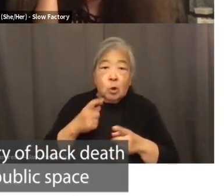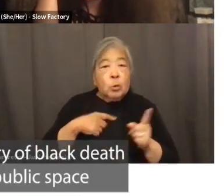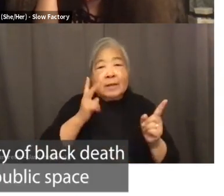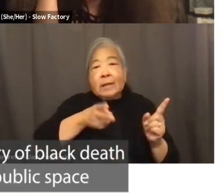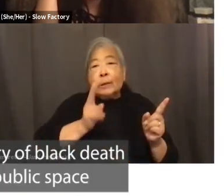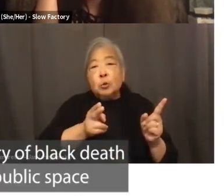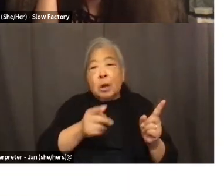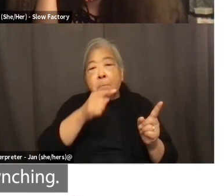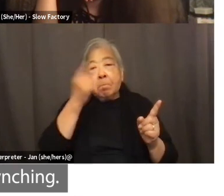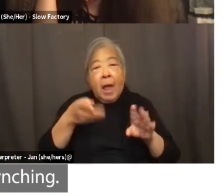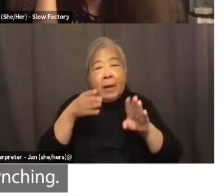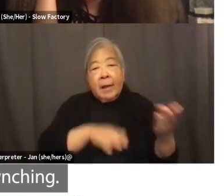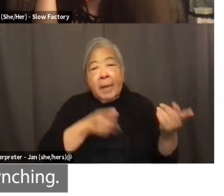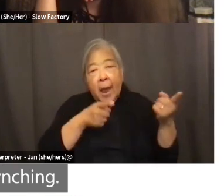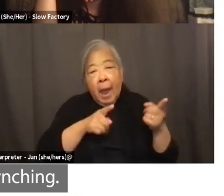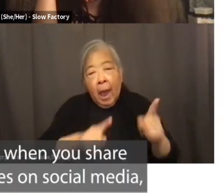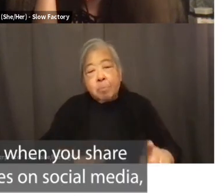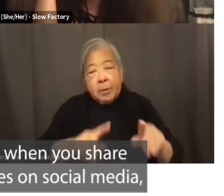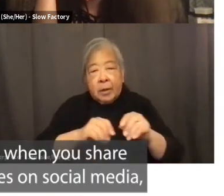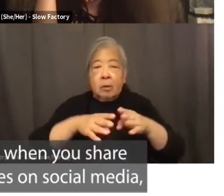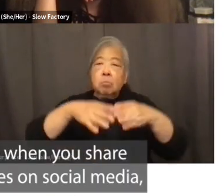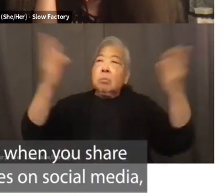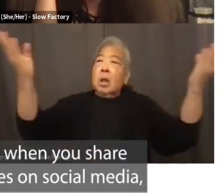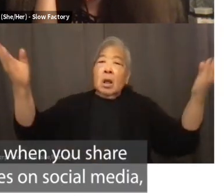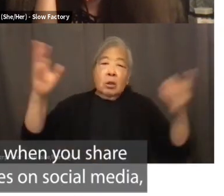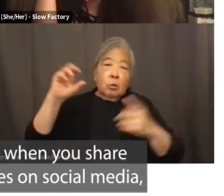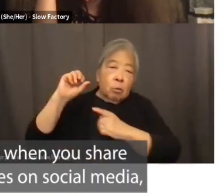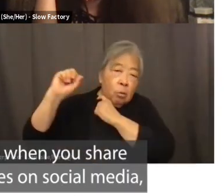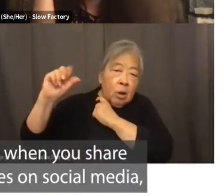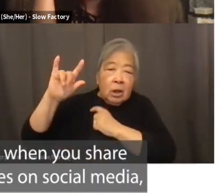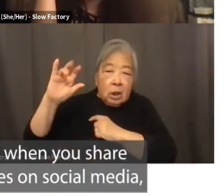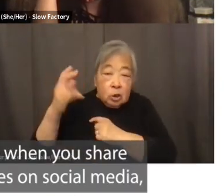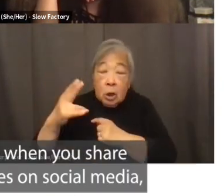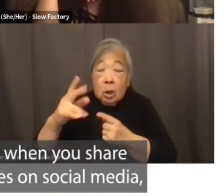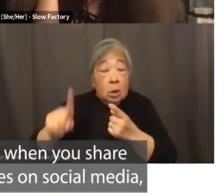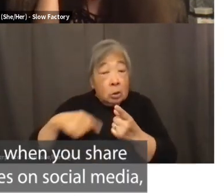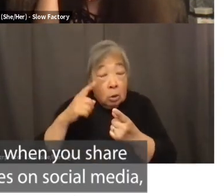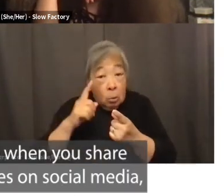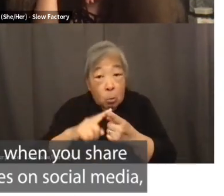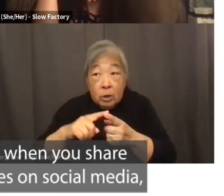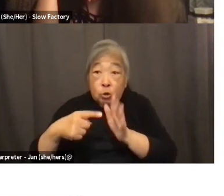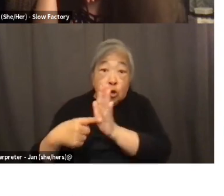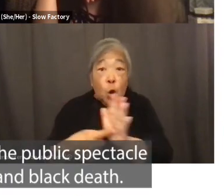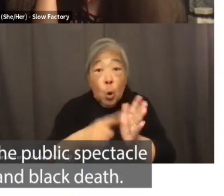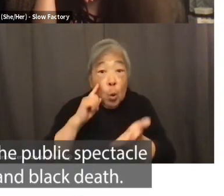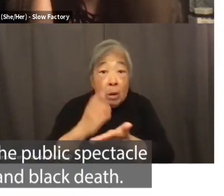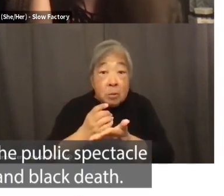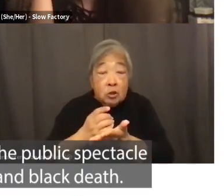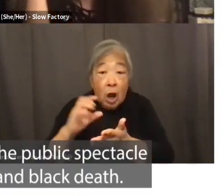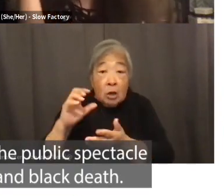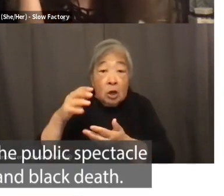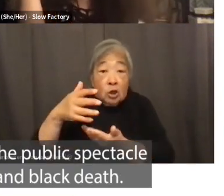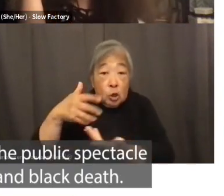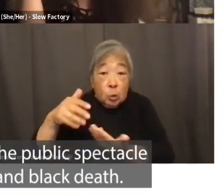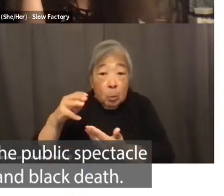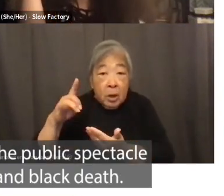occurring in public space through lynchings. Like, so actually, like when you circulate these images on social media, you are perpetuating